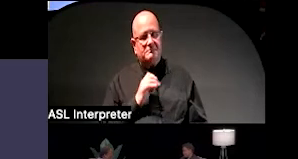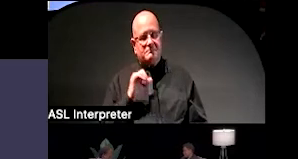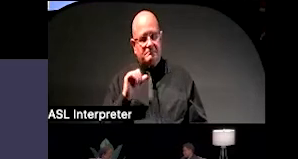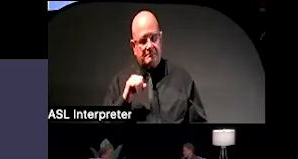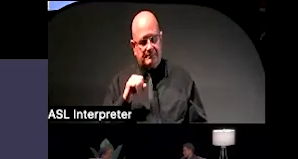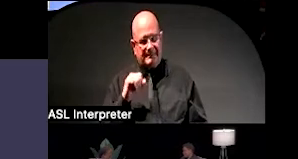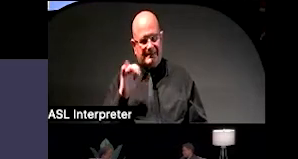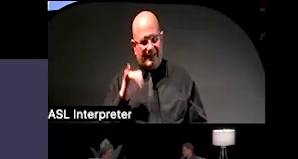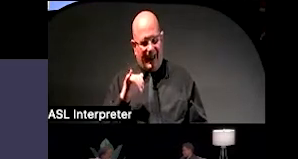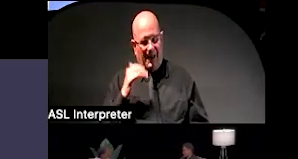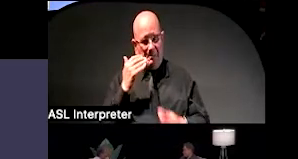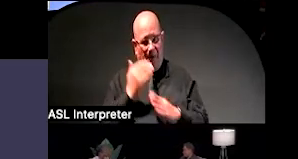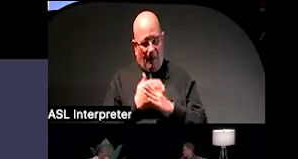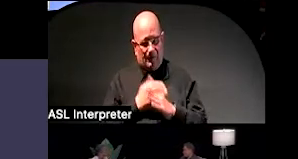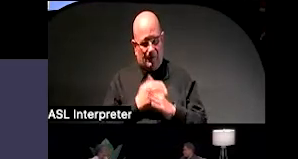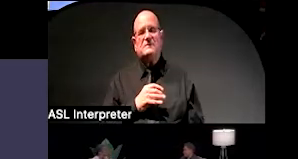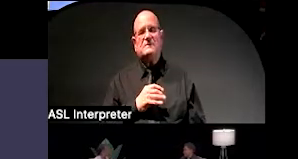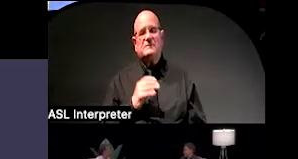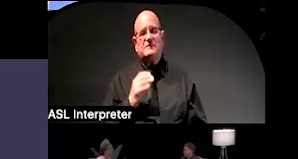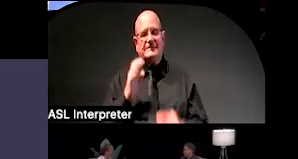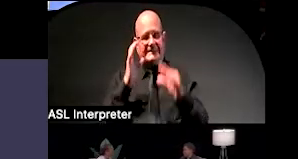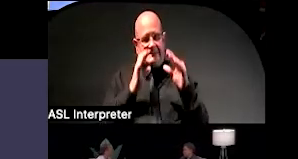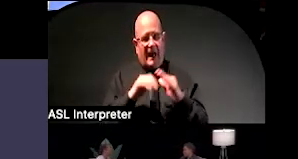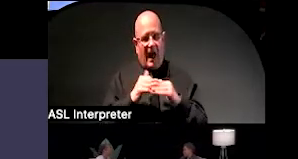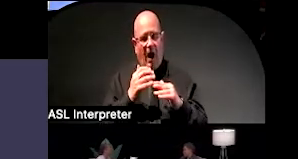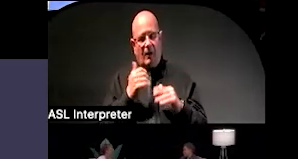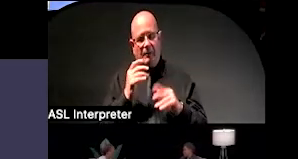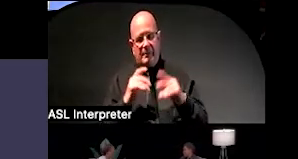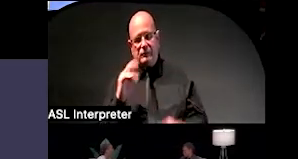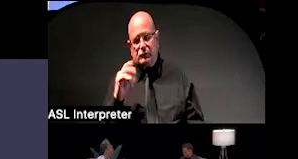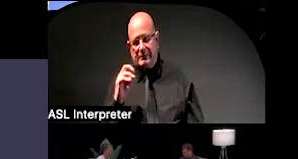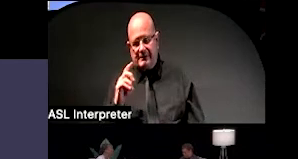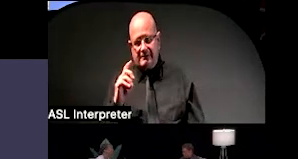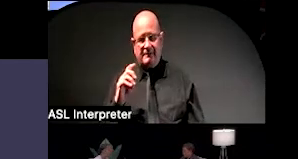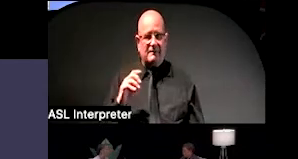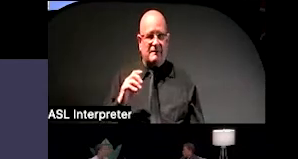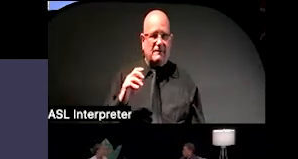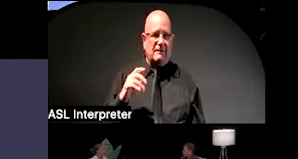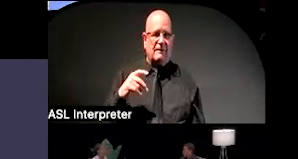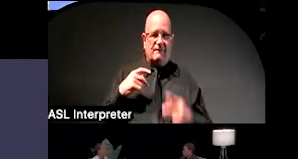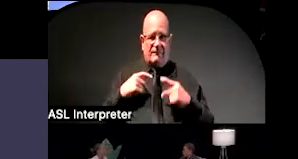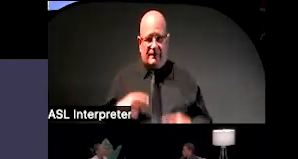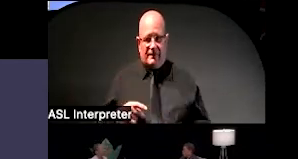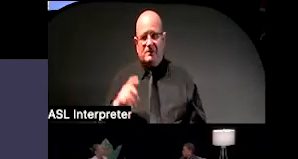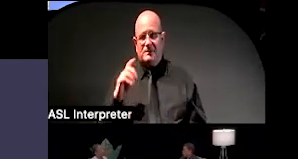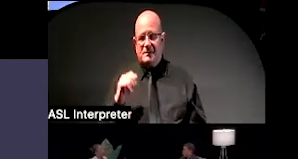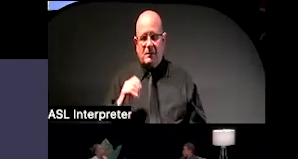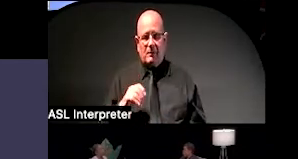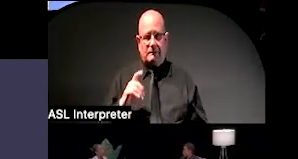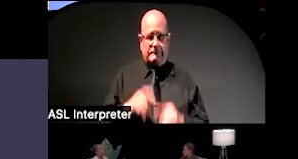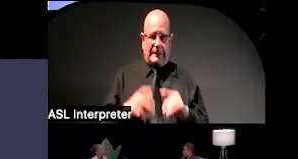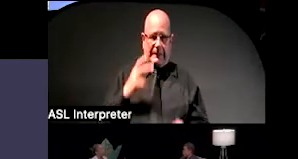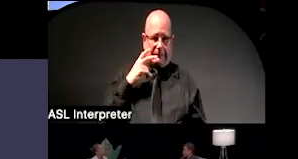That keeps you up at night, how others are treated, whether they have a visible or an invisible disability.